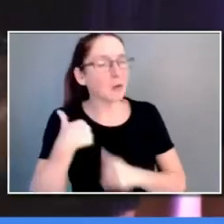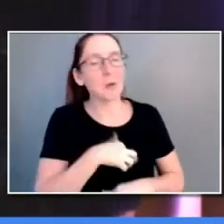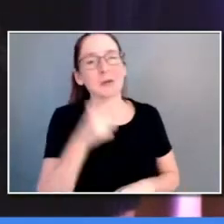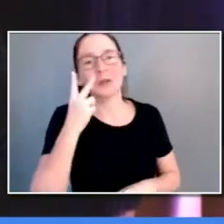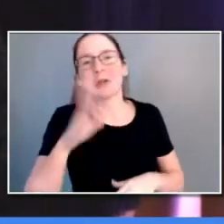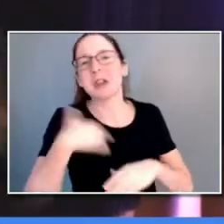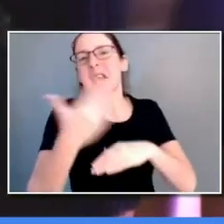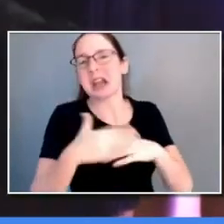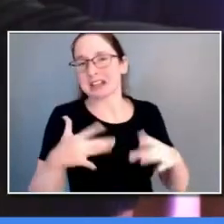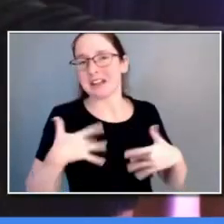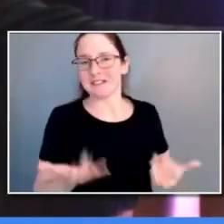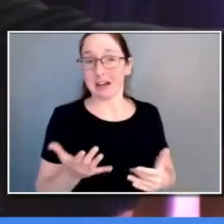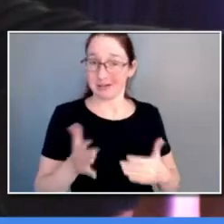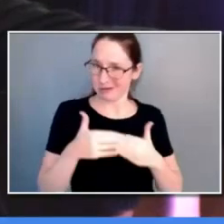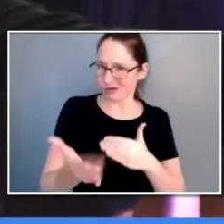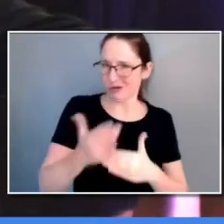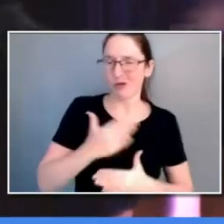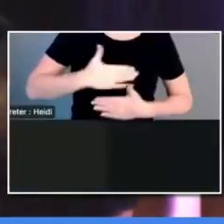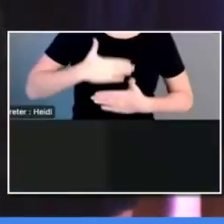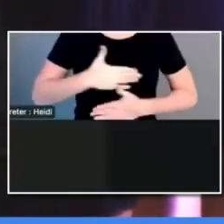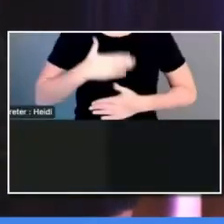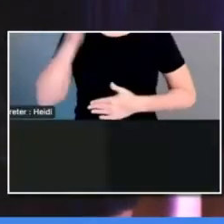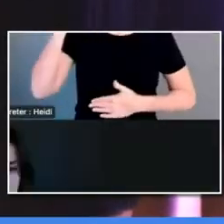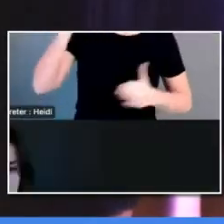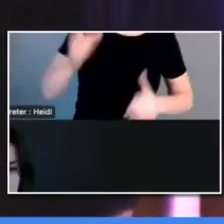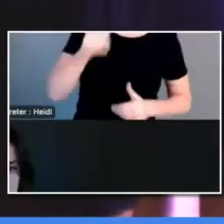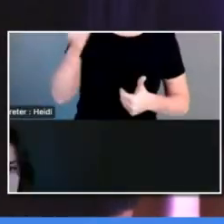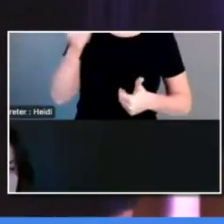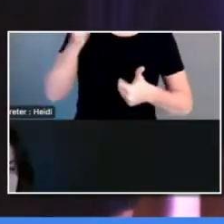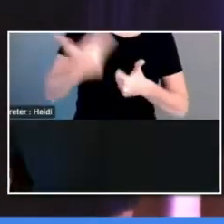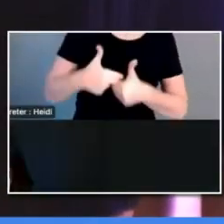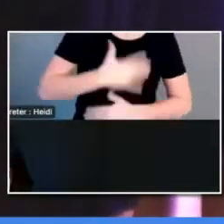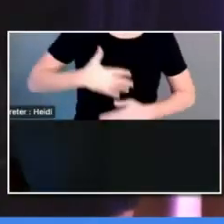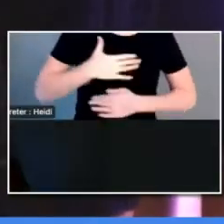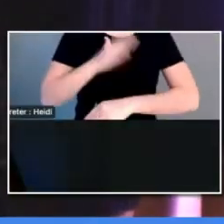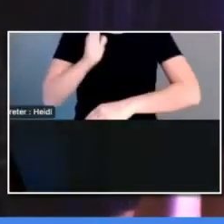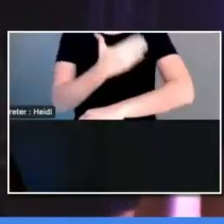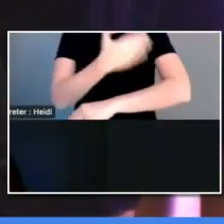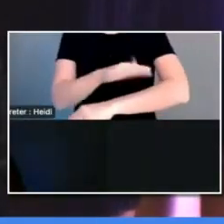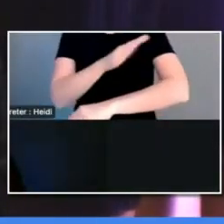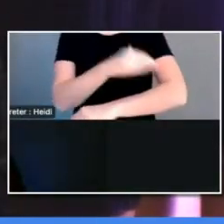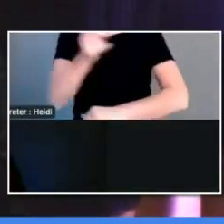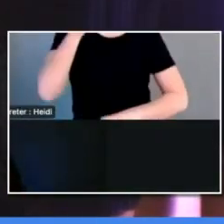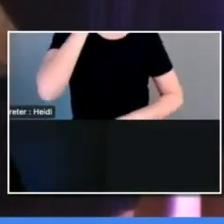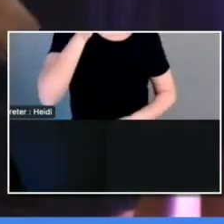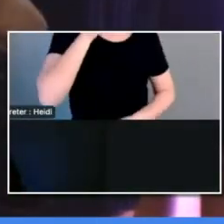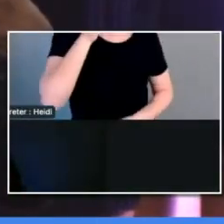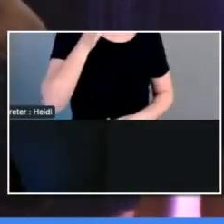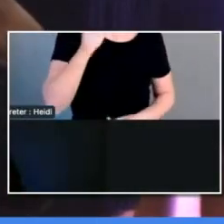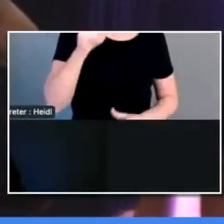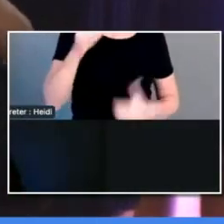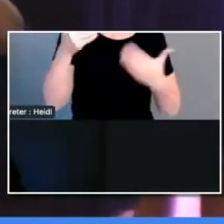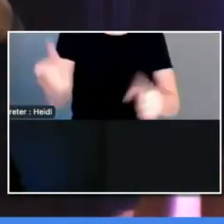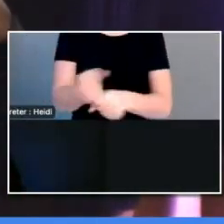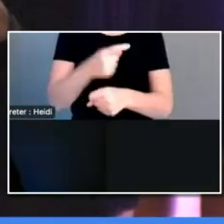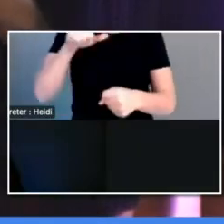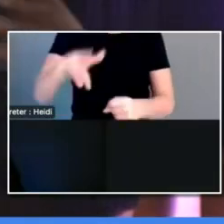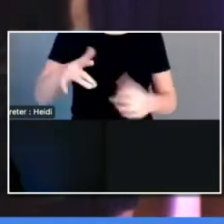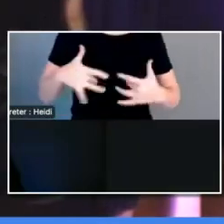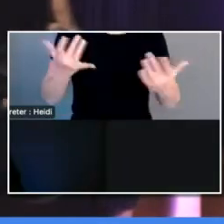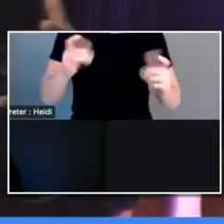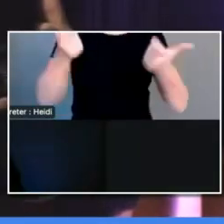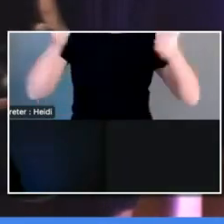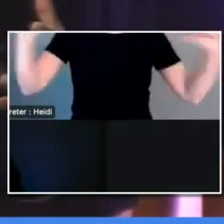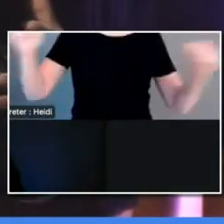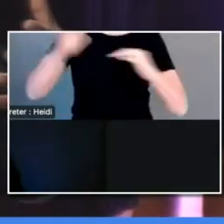event, enjoy the speakers that are going to come forth, enjoy the music that's going to go forth, and let's just make this event greater than the last